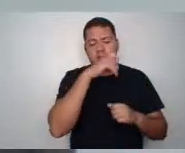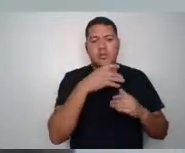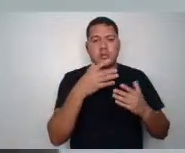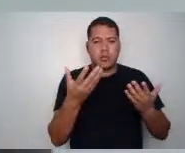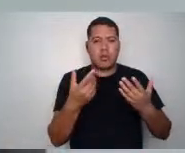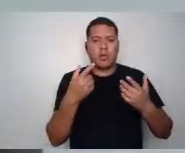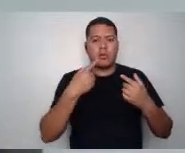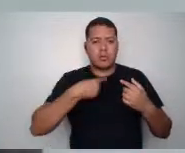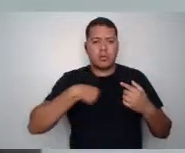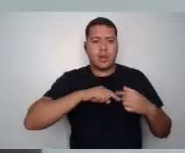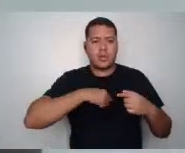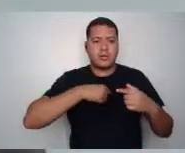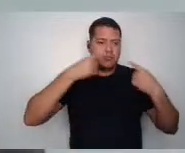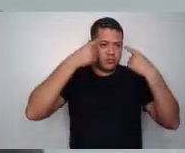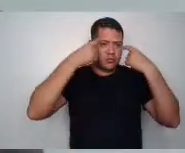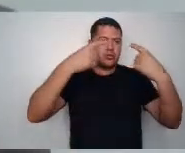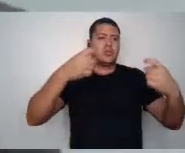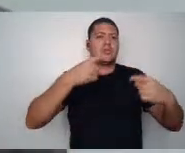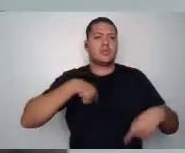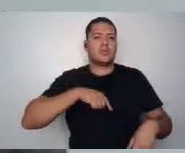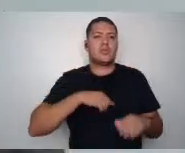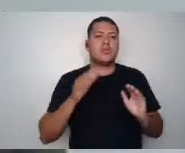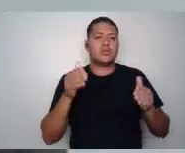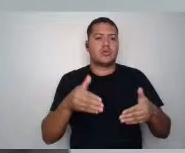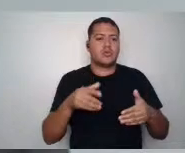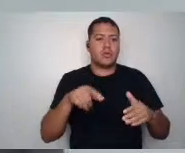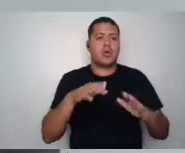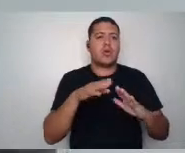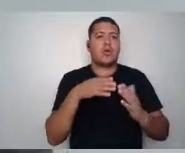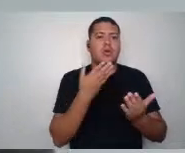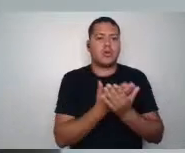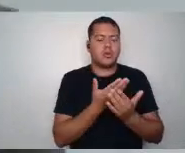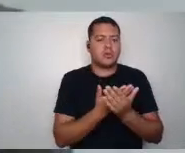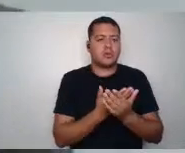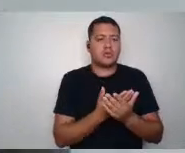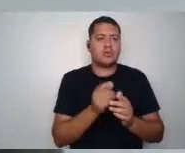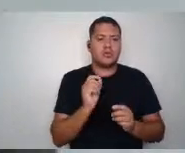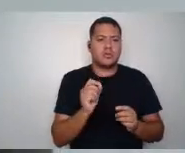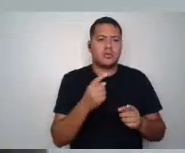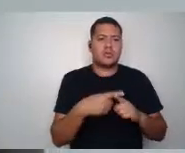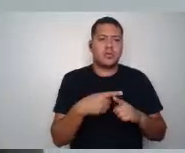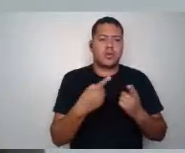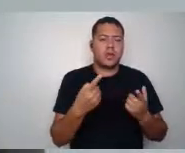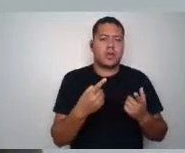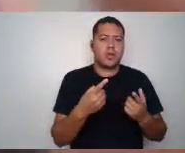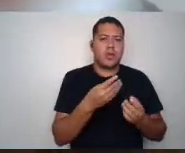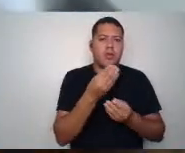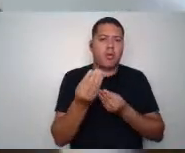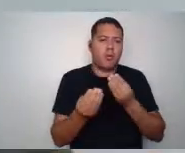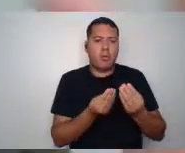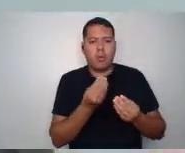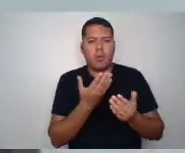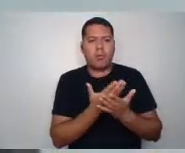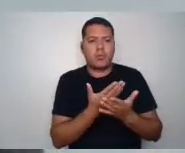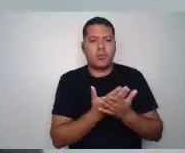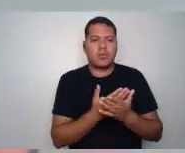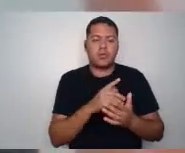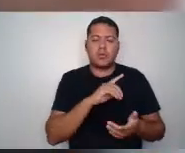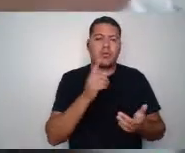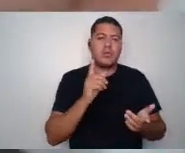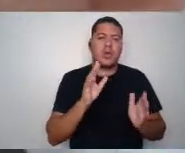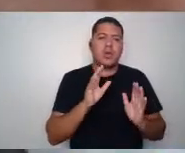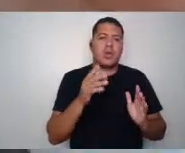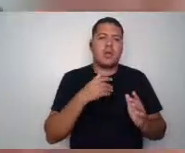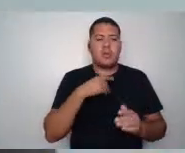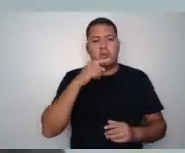this, we focus on this study. Why? Because it's a way of us to compensate. It's not because